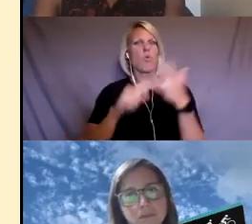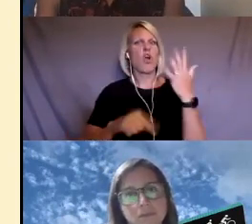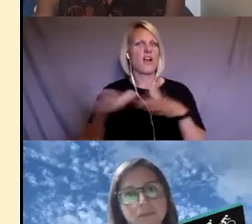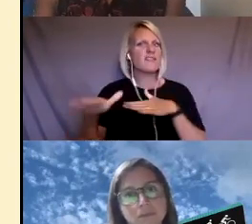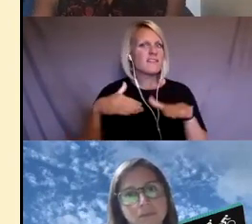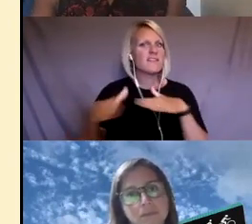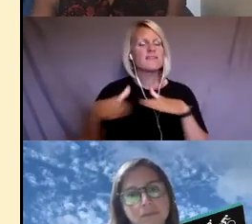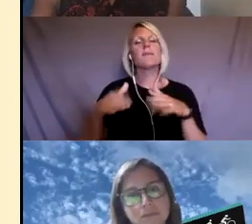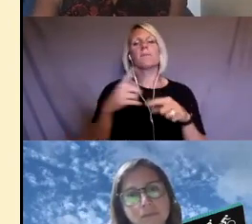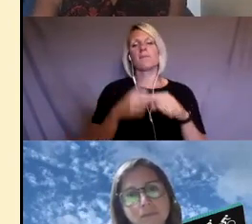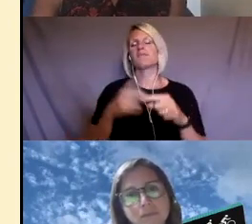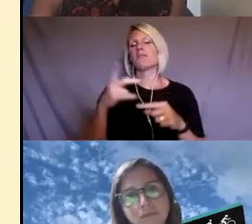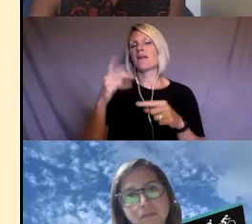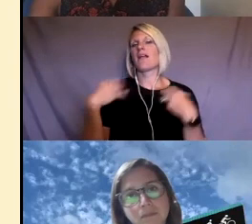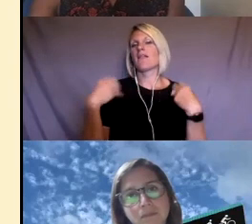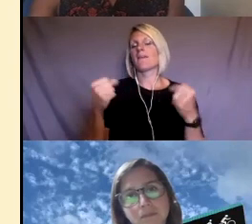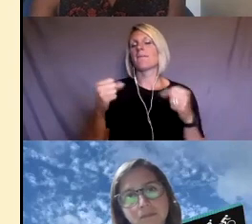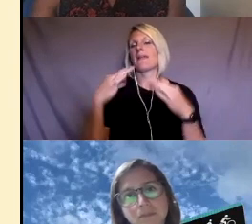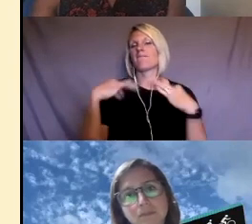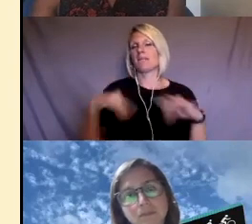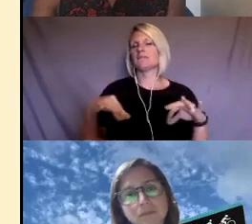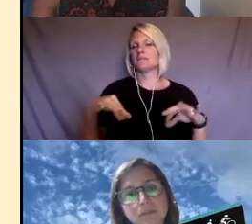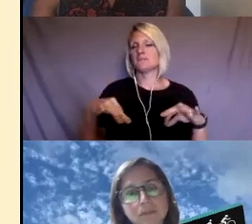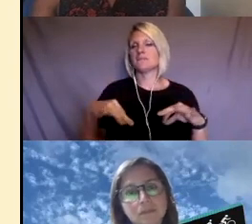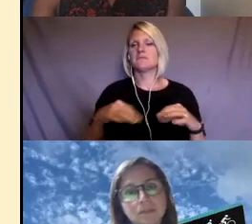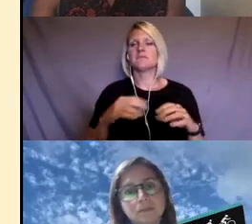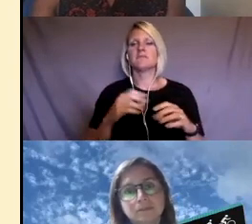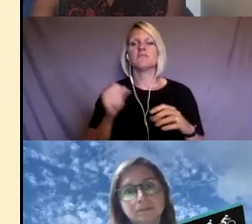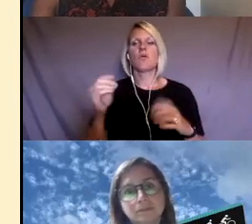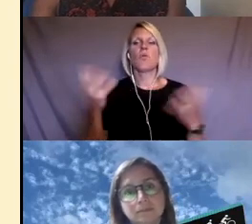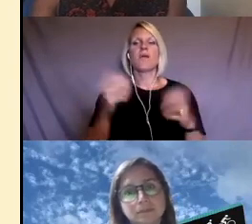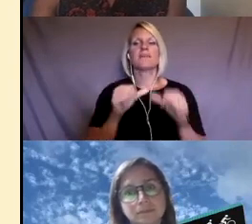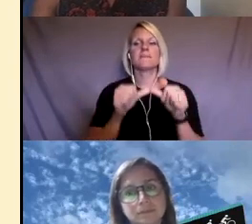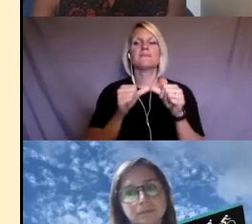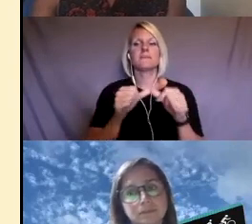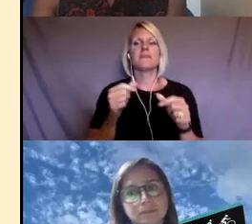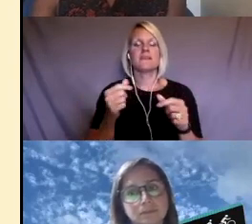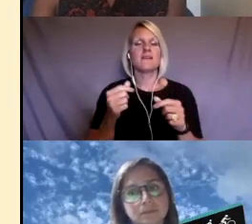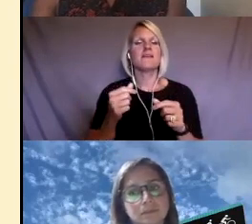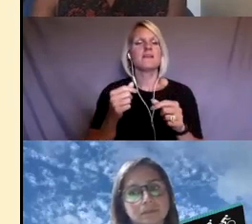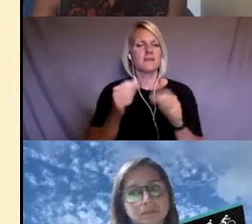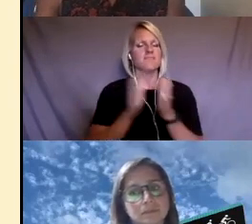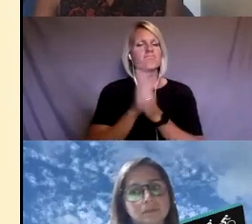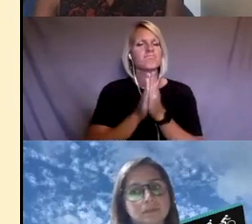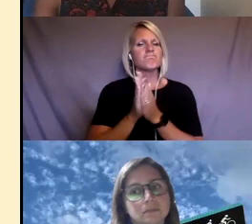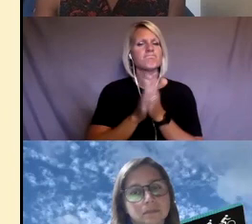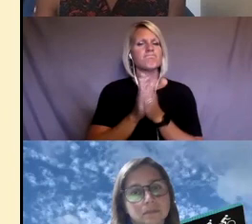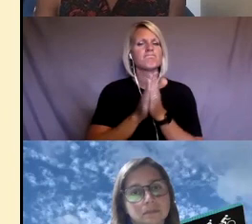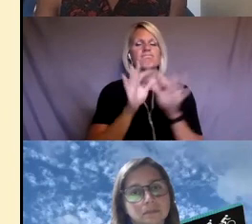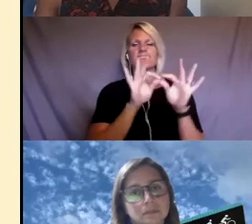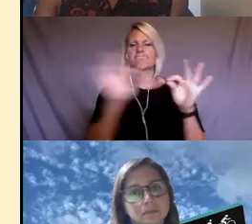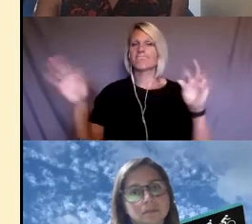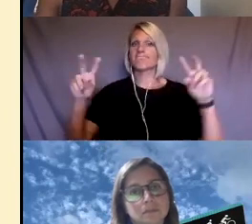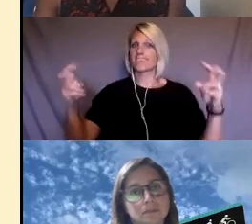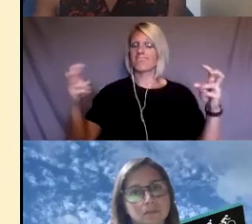things. And what keeps me going is this phrase that I heard a while back. Streets are